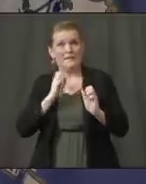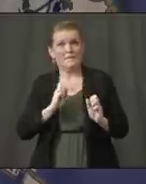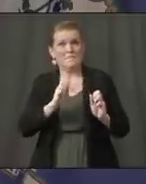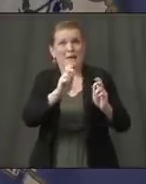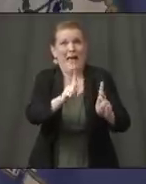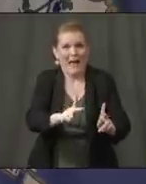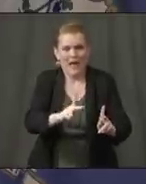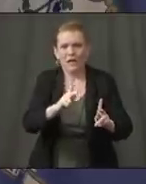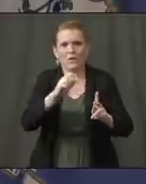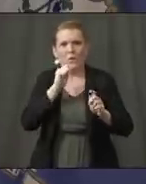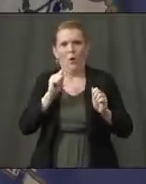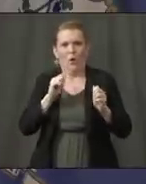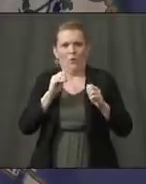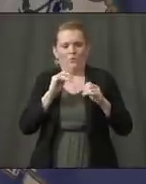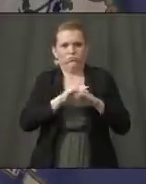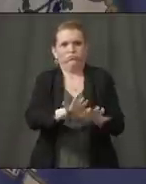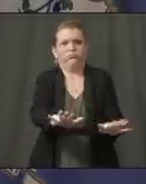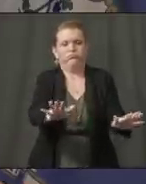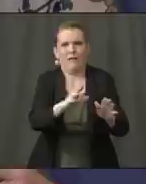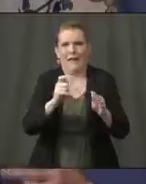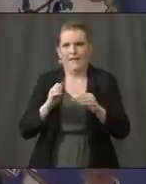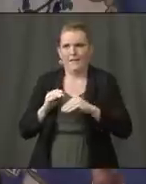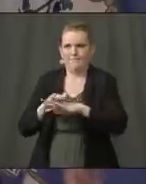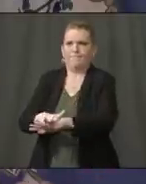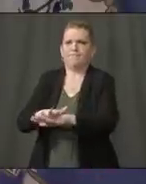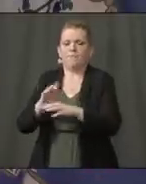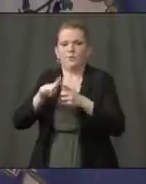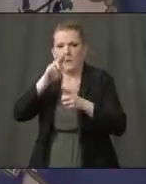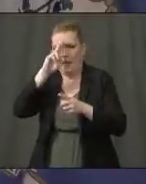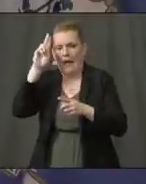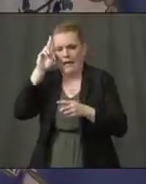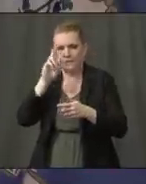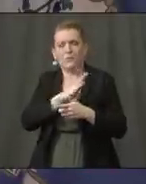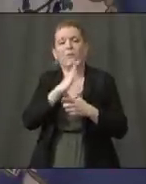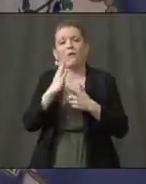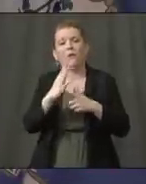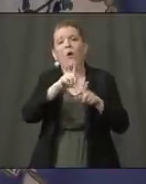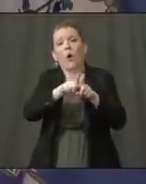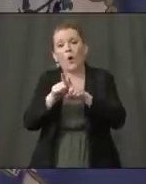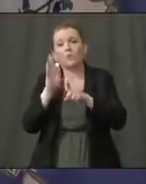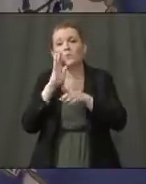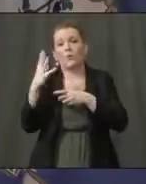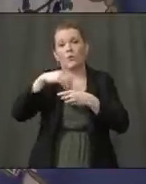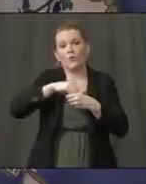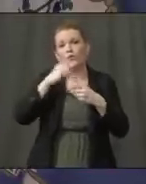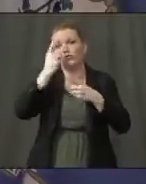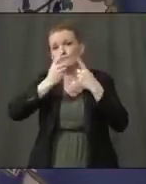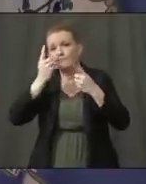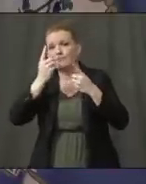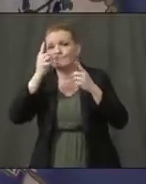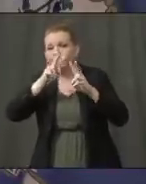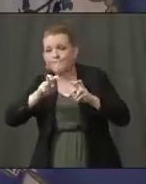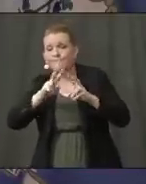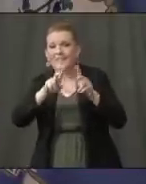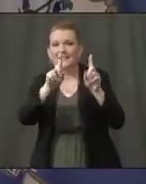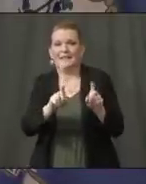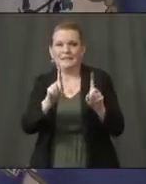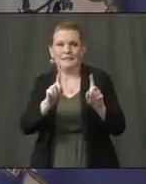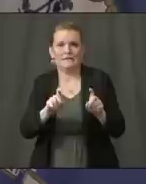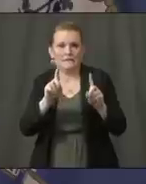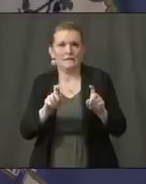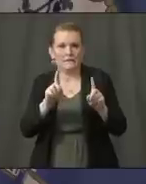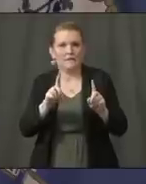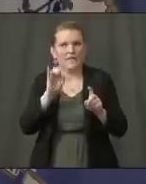very closely at the infection rates as we build out our testing. And I think if we do that on a consistent basis, we're in a